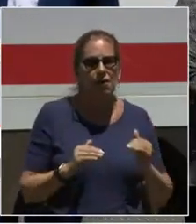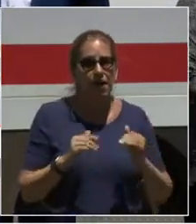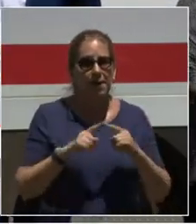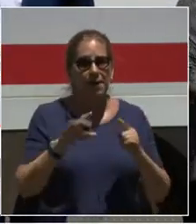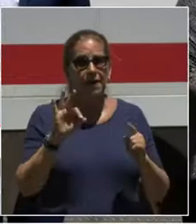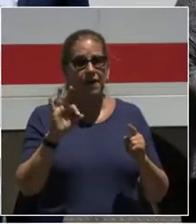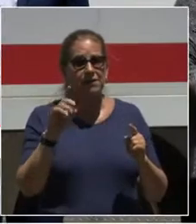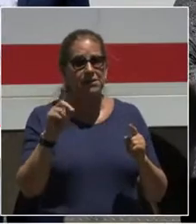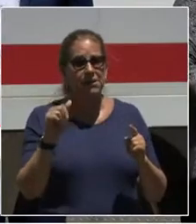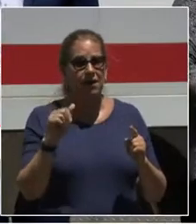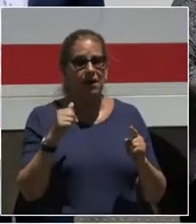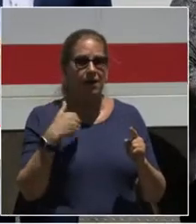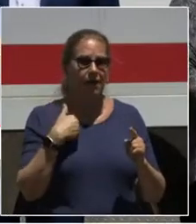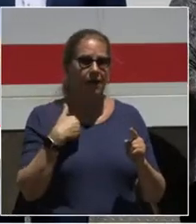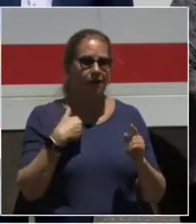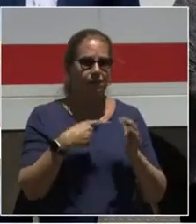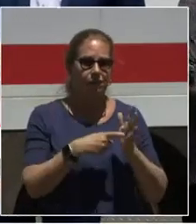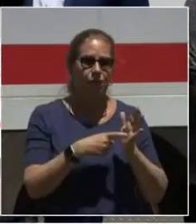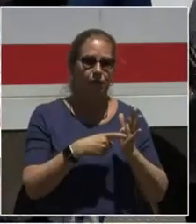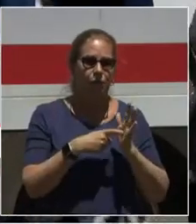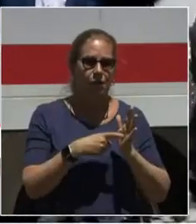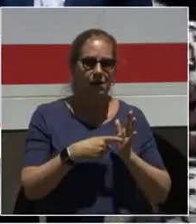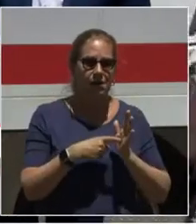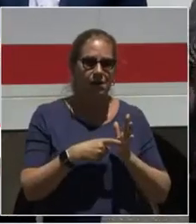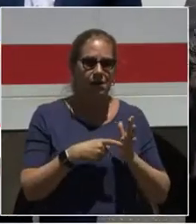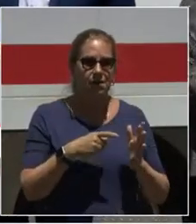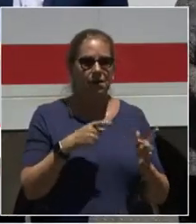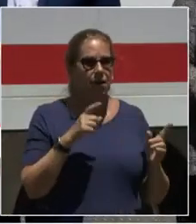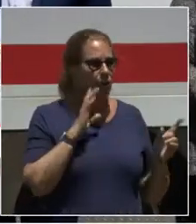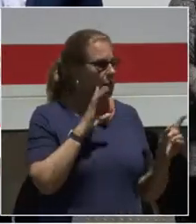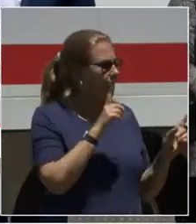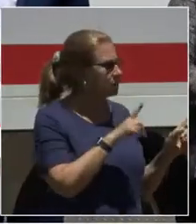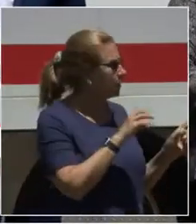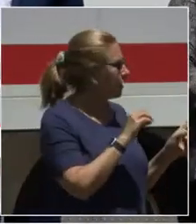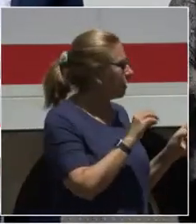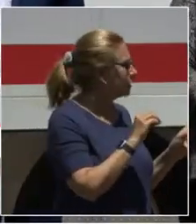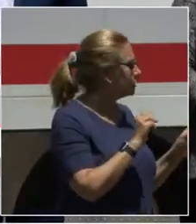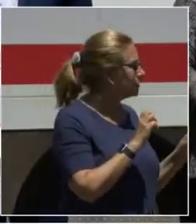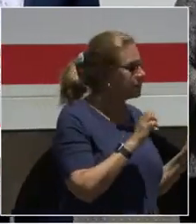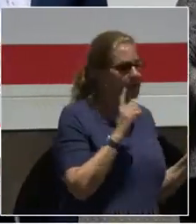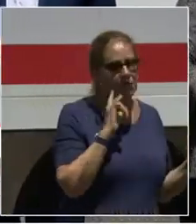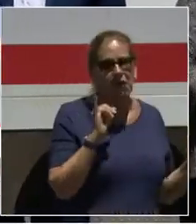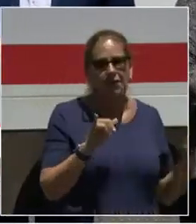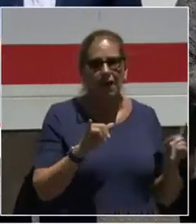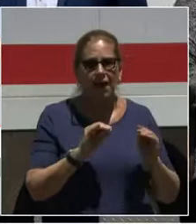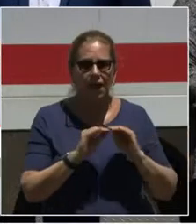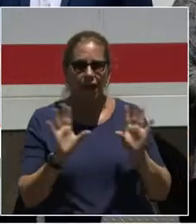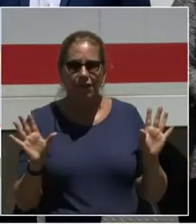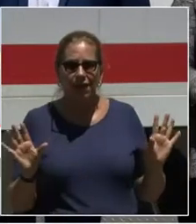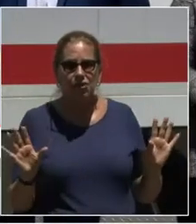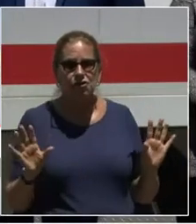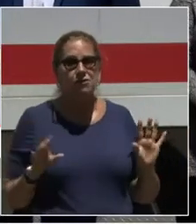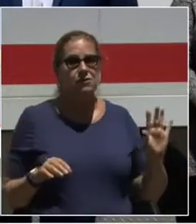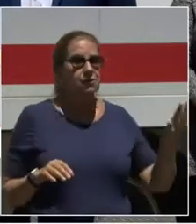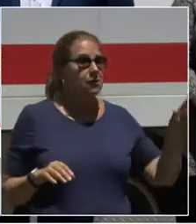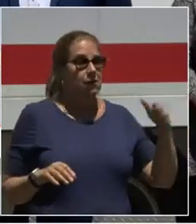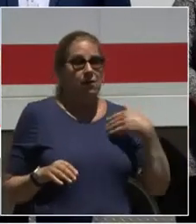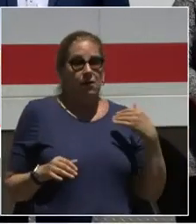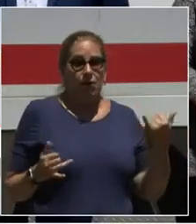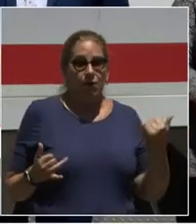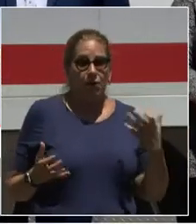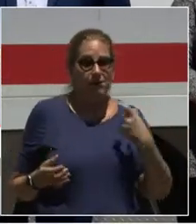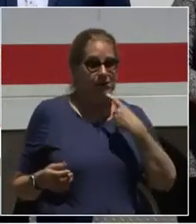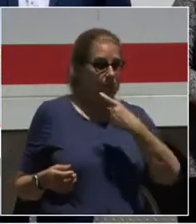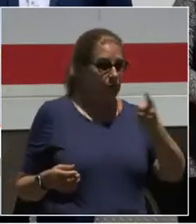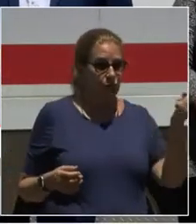or OSSI or somebody else. And I'll just add, for those students, many of them who